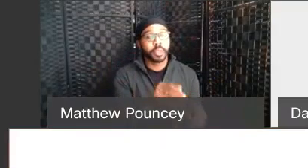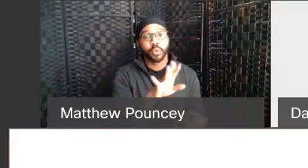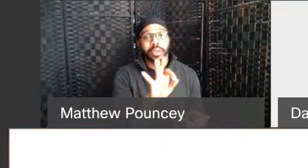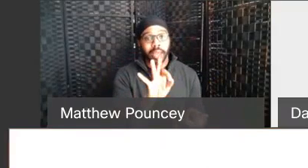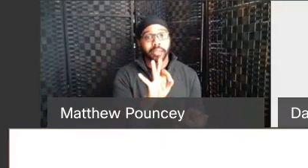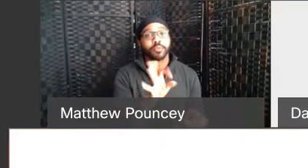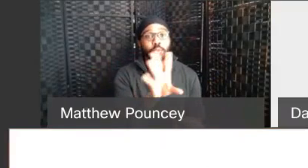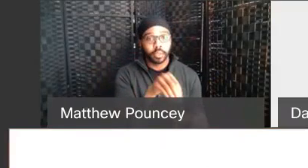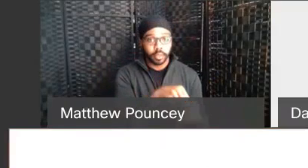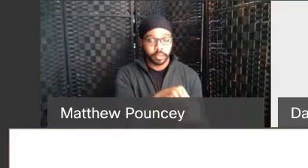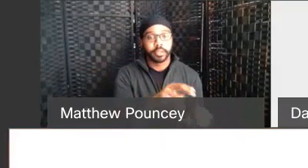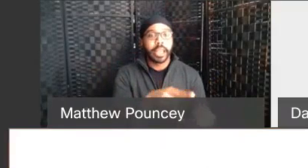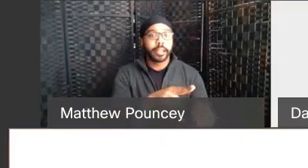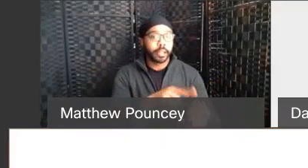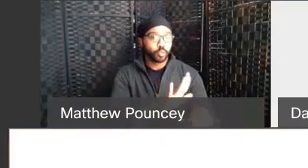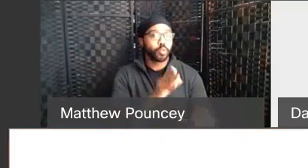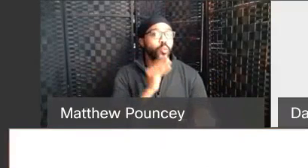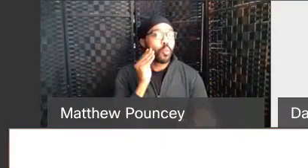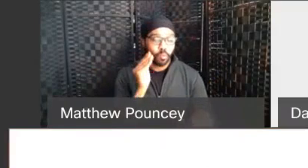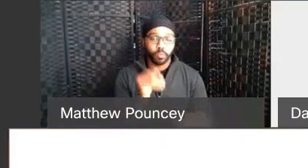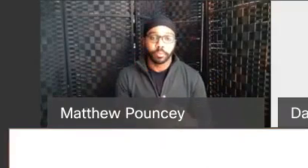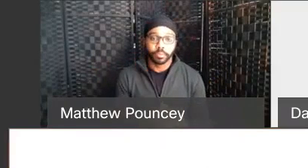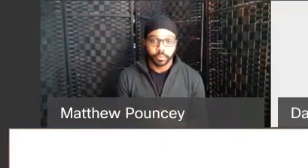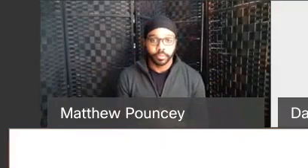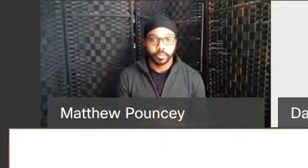49 people in natural homes,